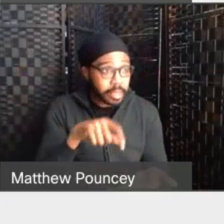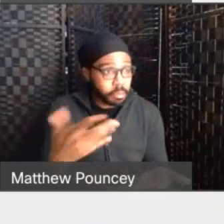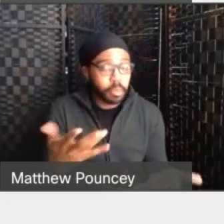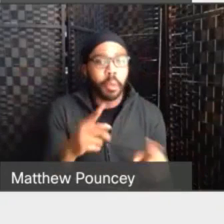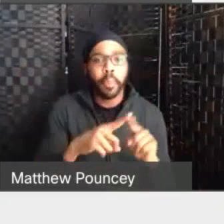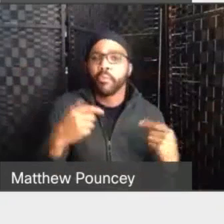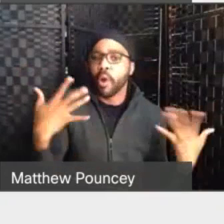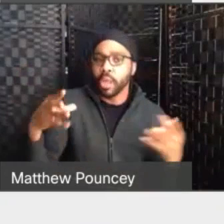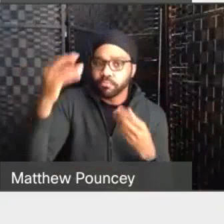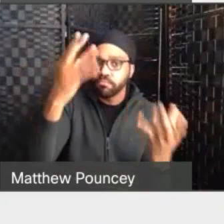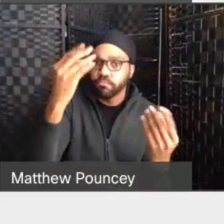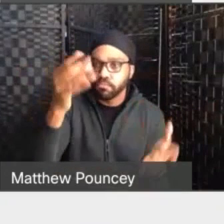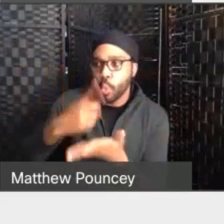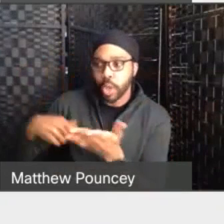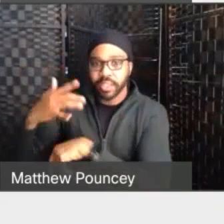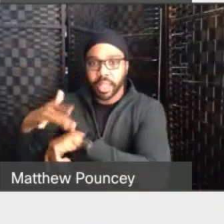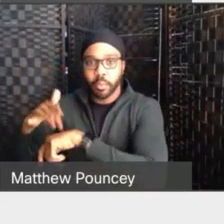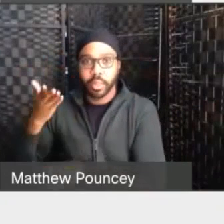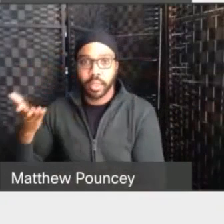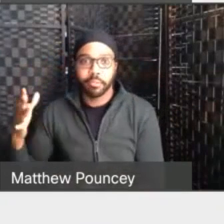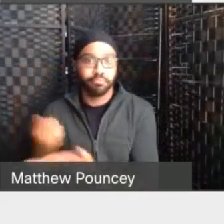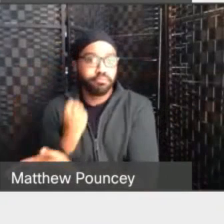what is available there.